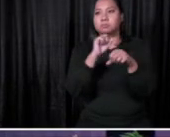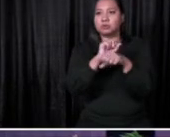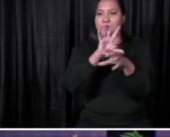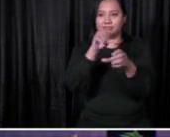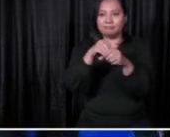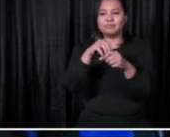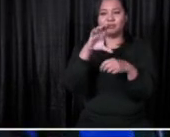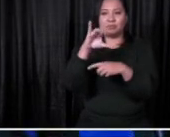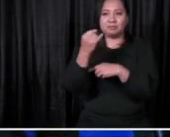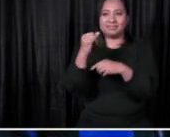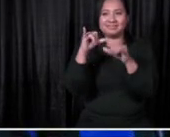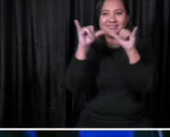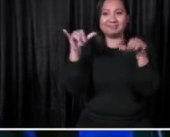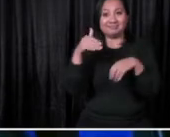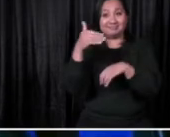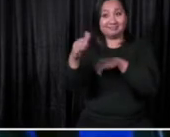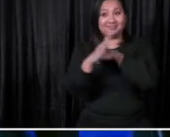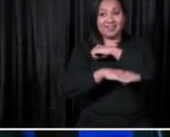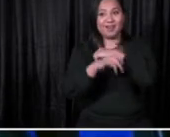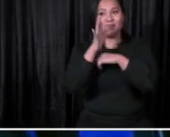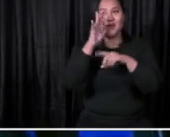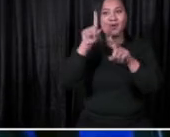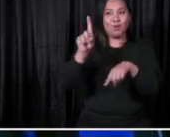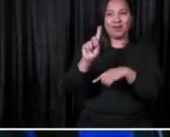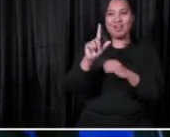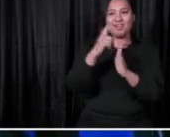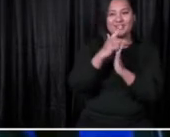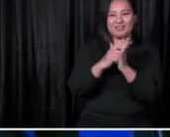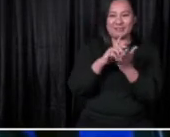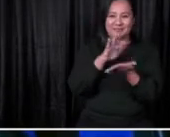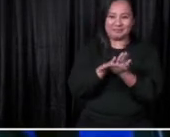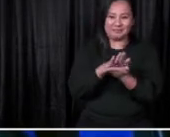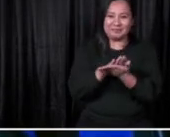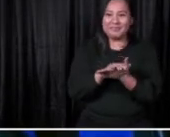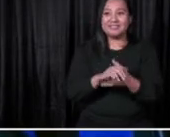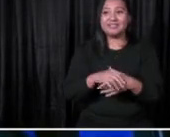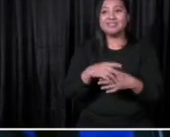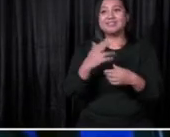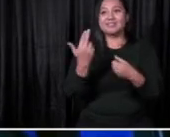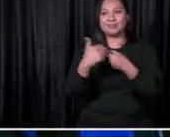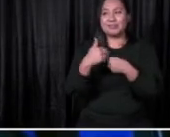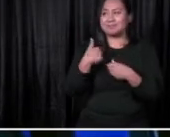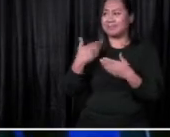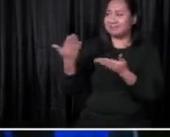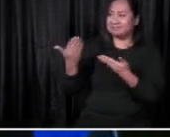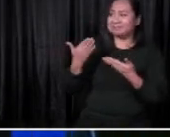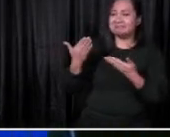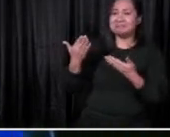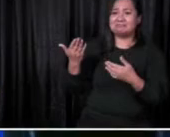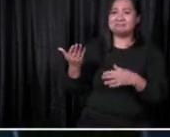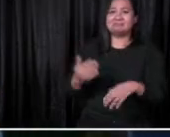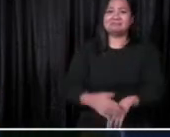fall. Please join me in welcoming Montserrat.